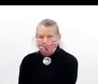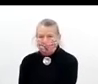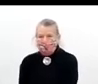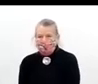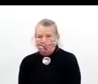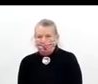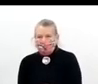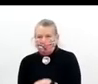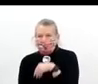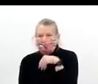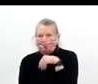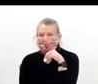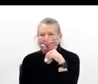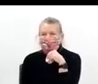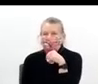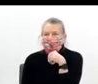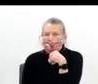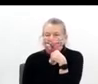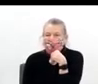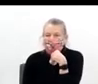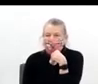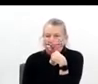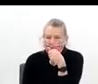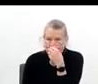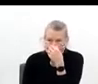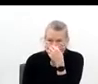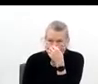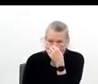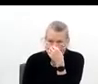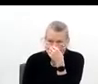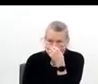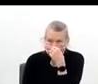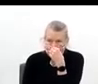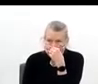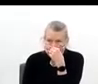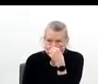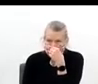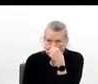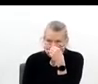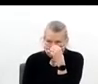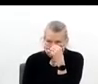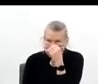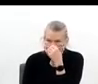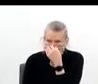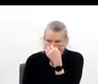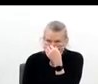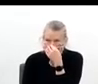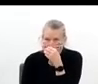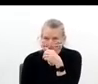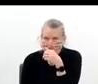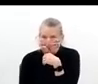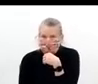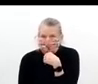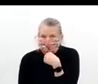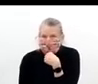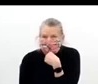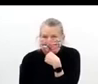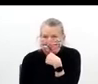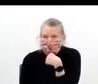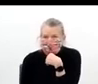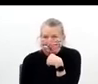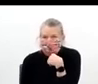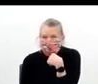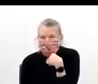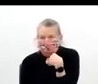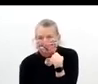think I'm sitting here thinking, I'm feeling a little bit like Dr. Lee following Dr. Fauci. I follow